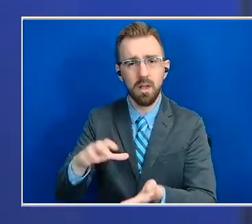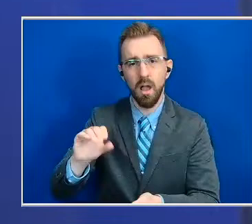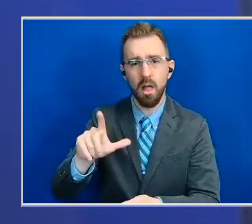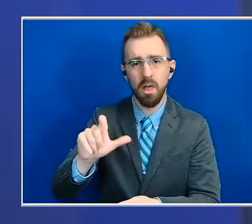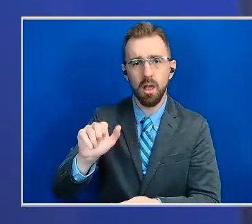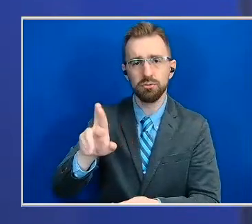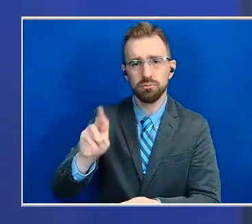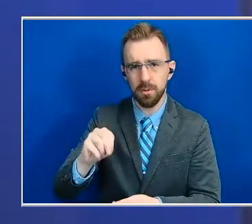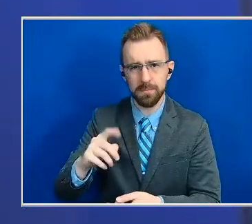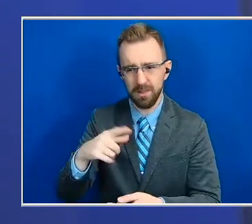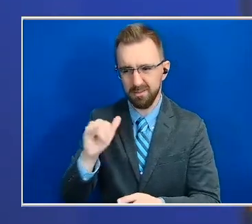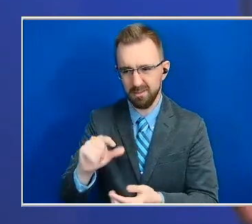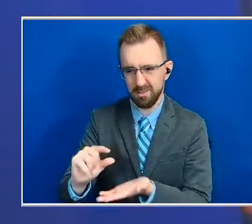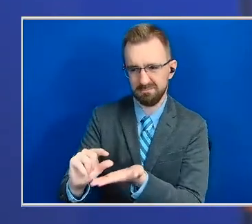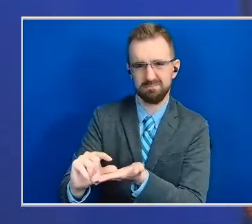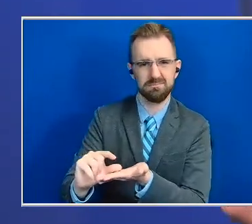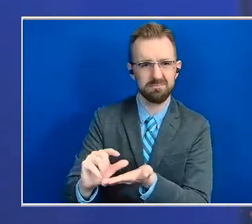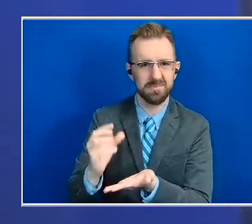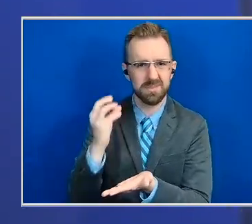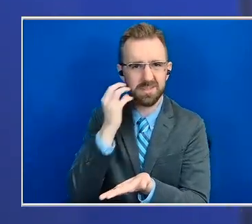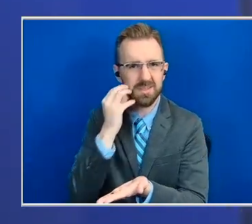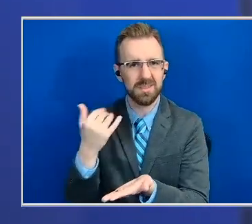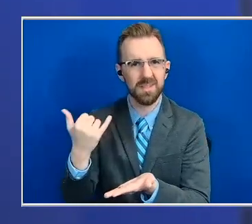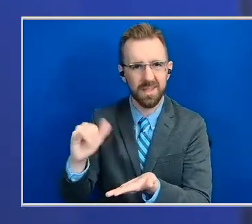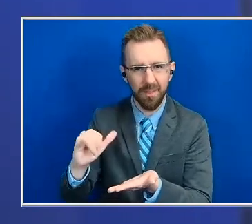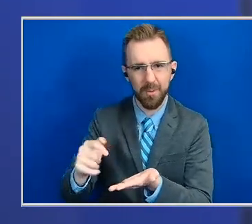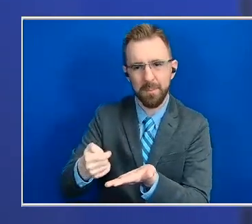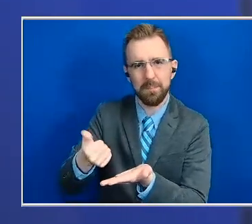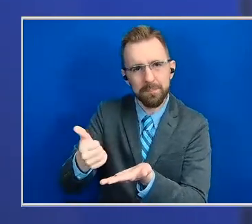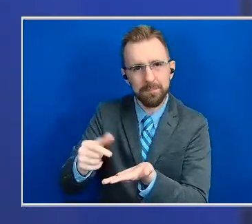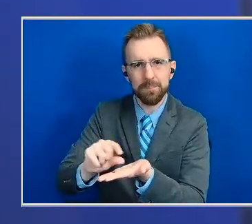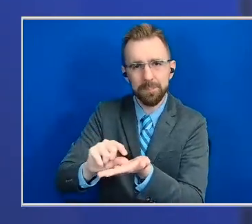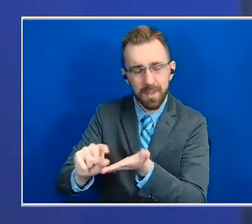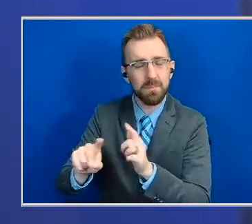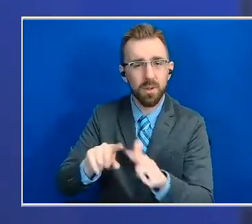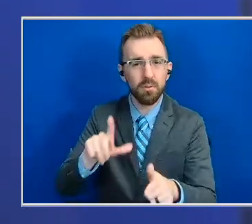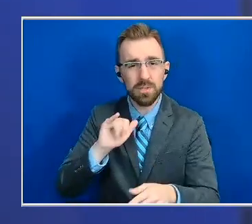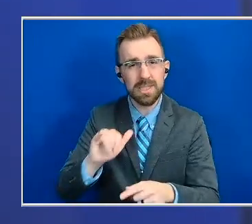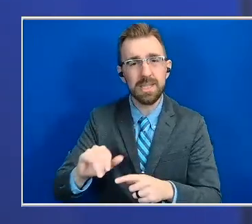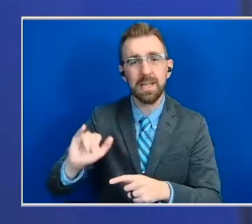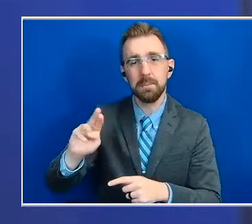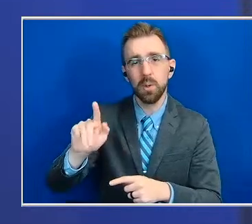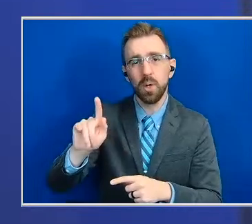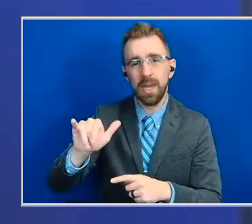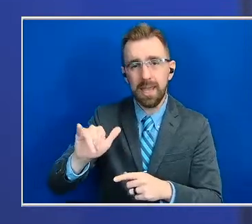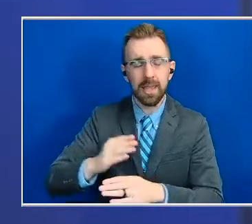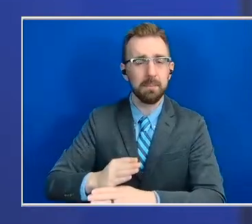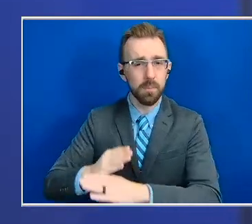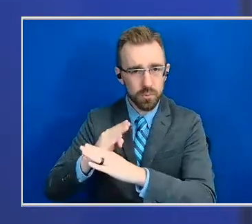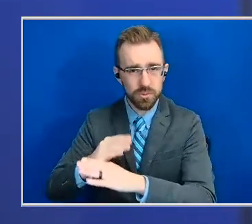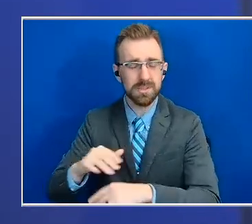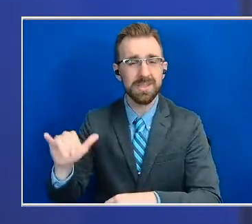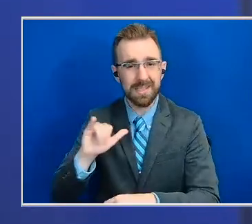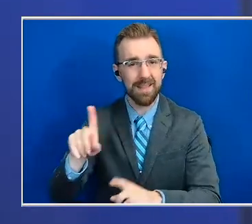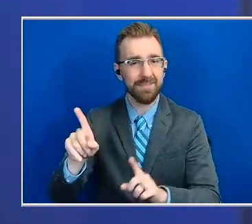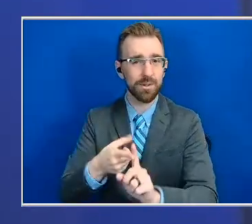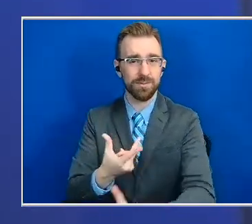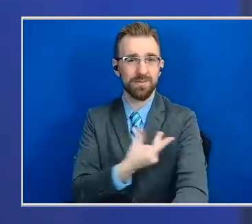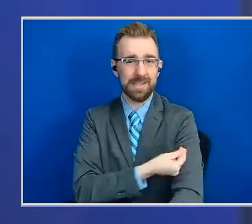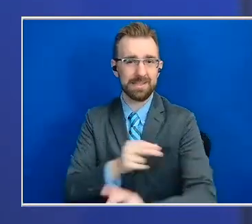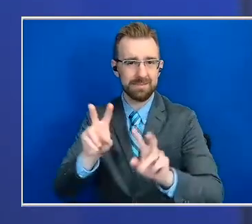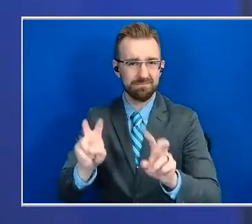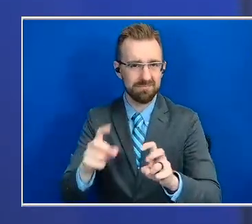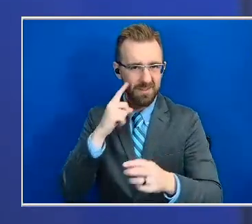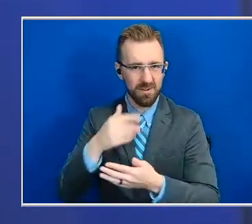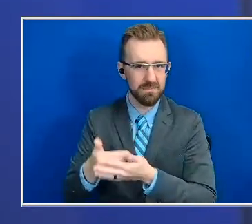much. It's thick, yellow, and maybe a few drops, but it's really an immunity booster, and it's kind of like the first vaccine for babies. The reason